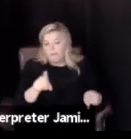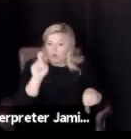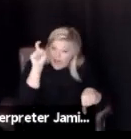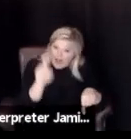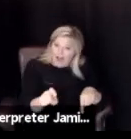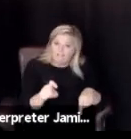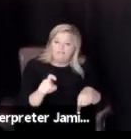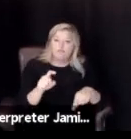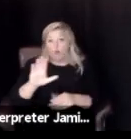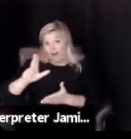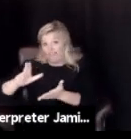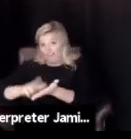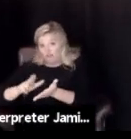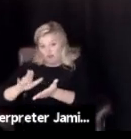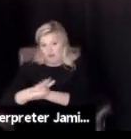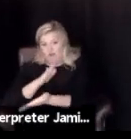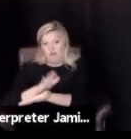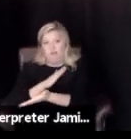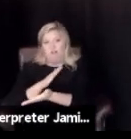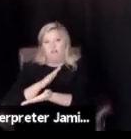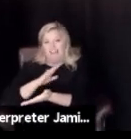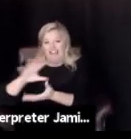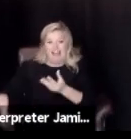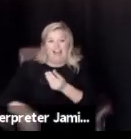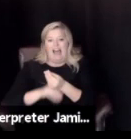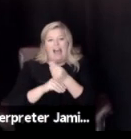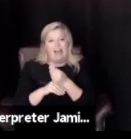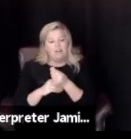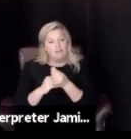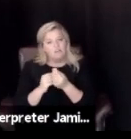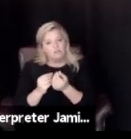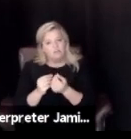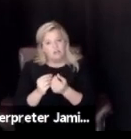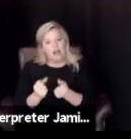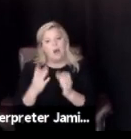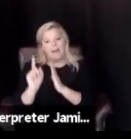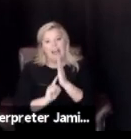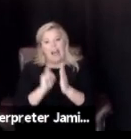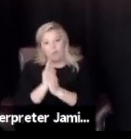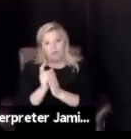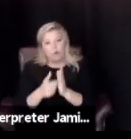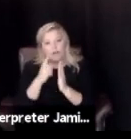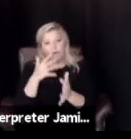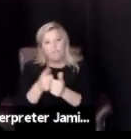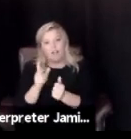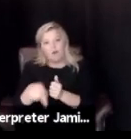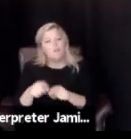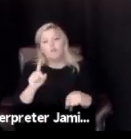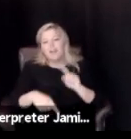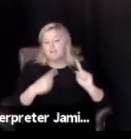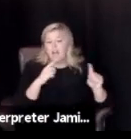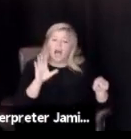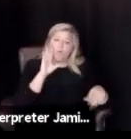your contract so many hours and so much time for follow-up. Don't just say, okay, I want to come in for training